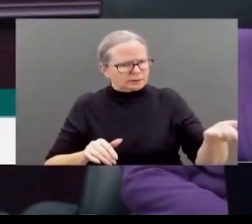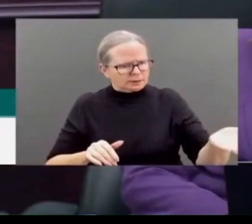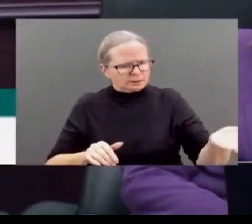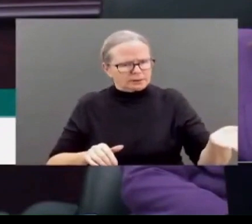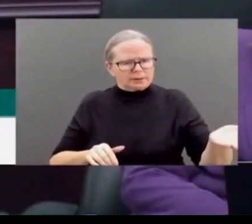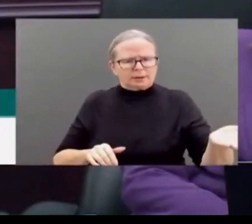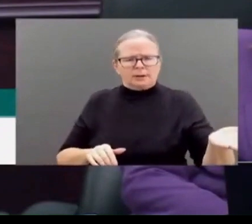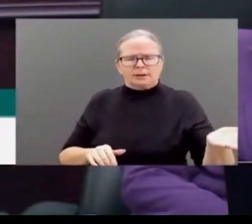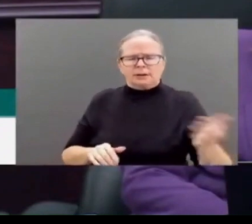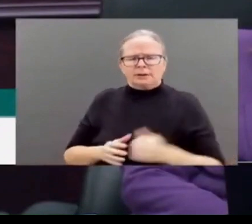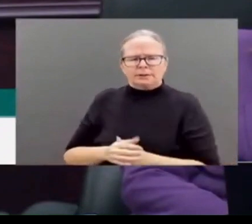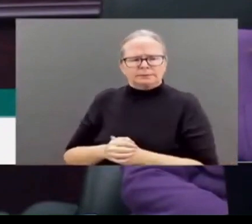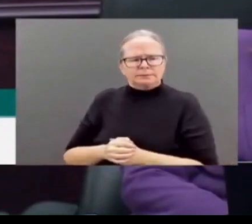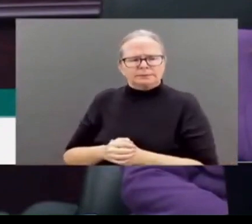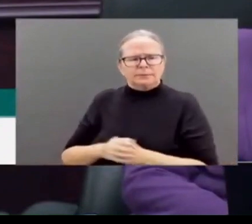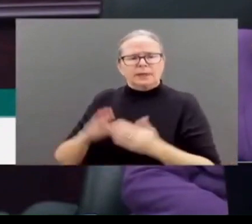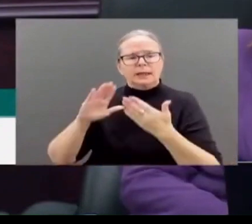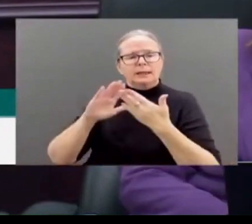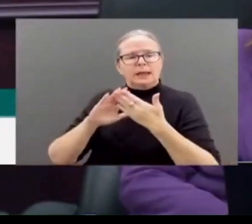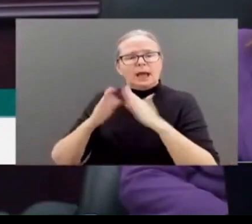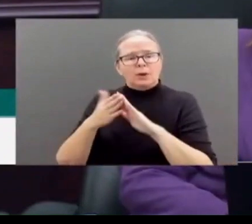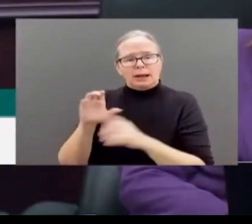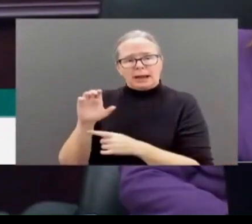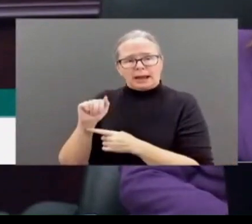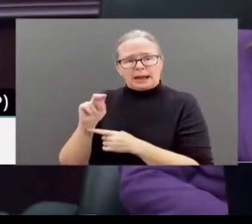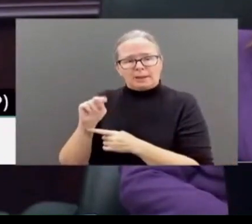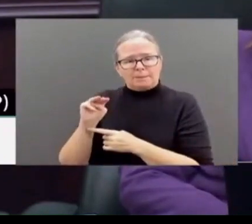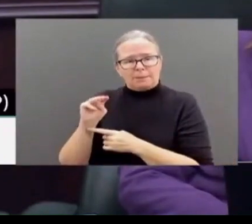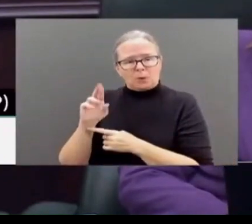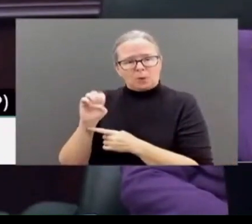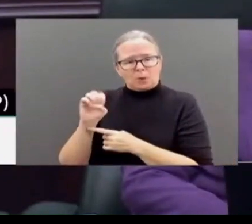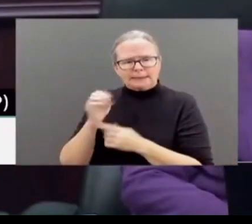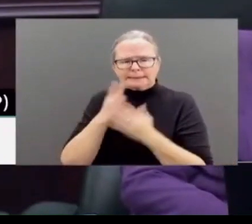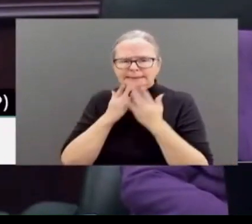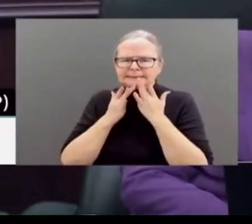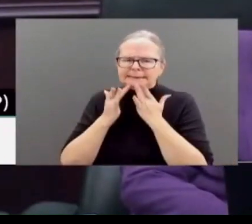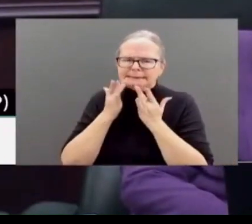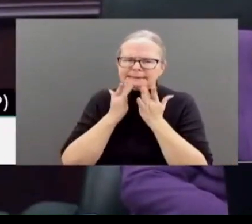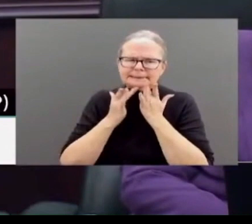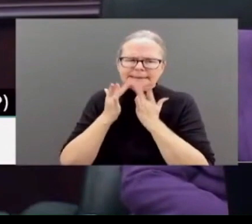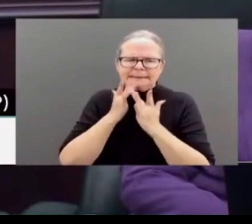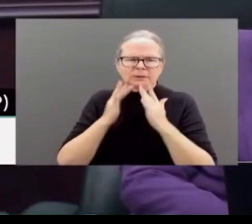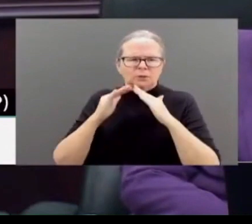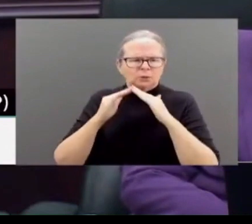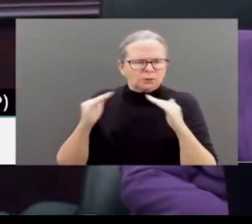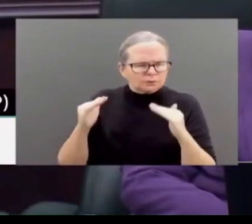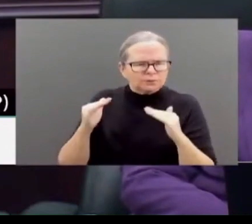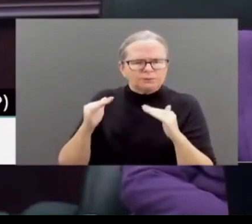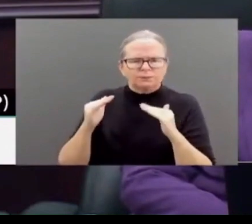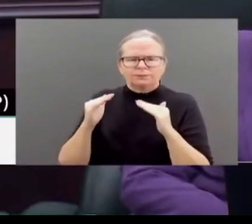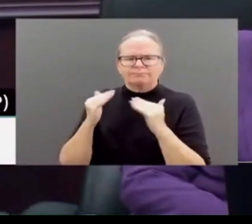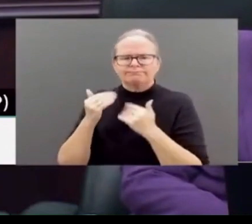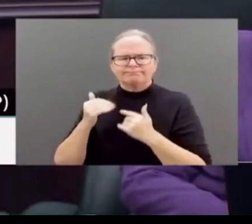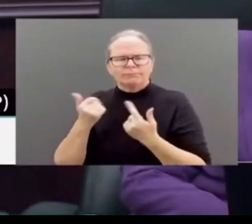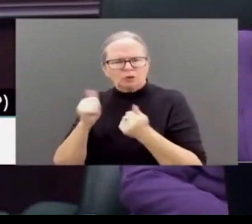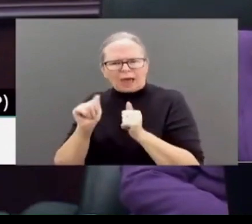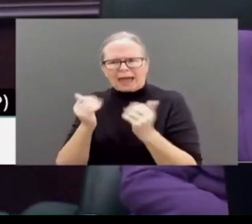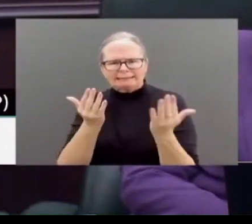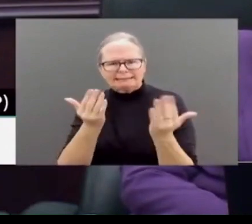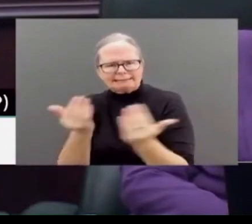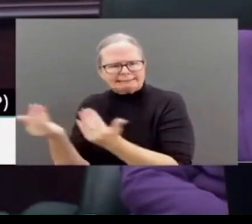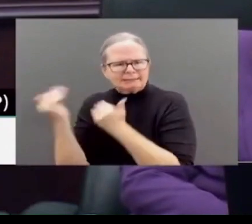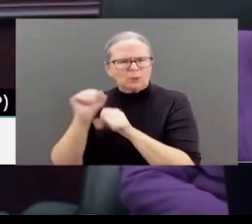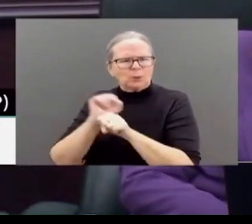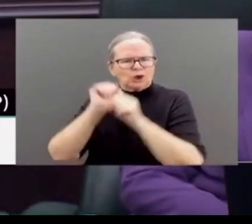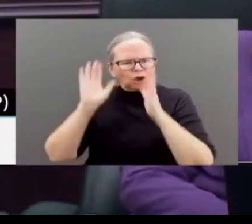in the midst of a significant housing crisis and businesses struggle to attract or retain workers because of a lack of housing, and given that